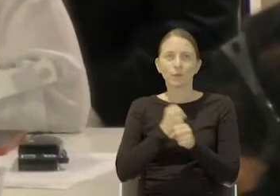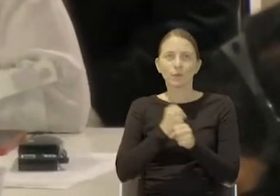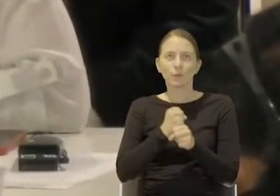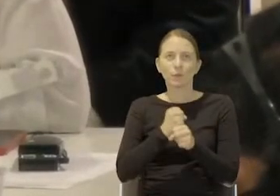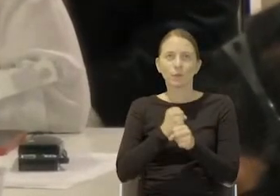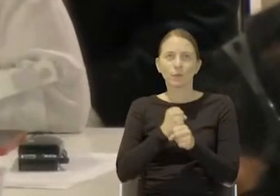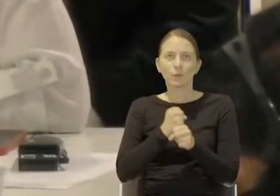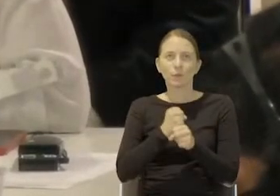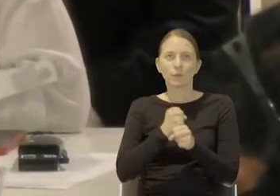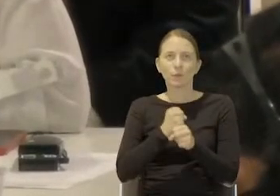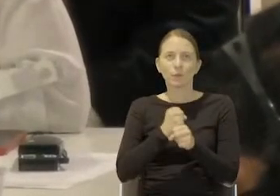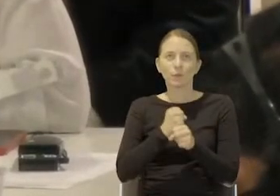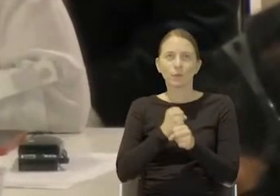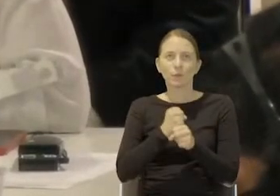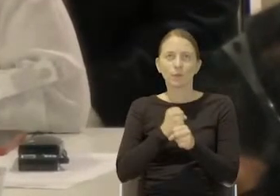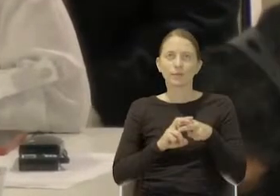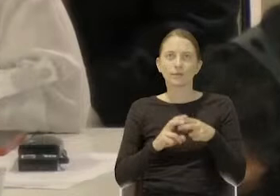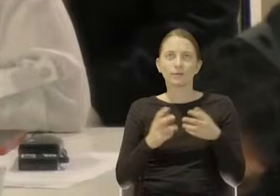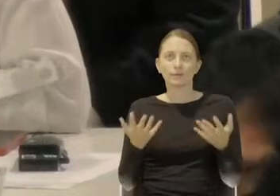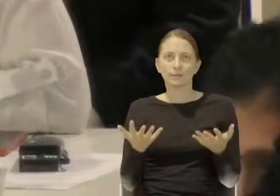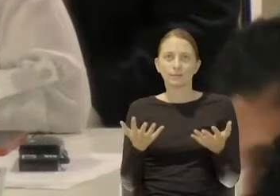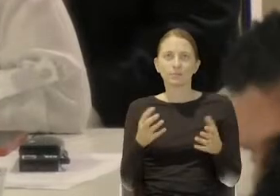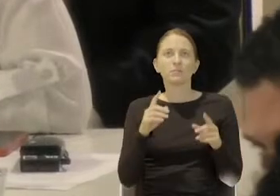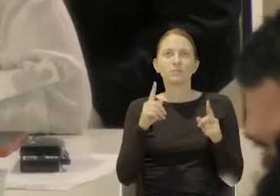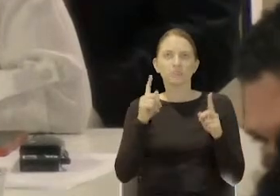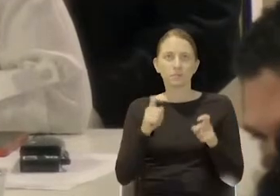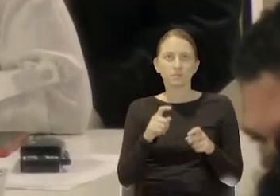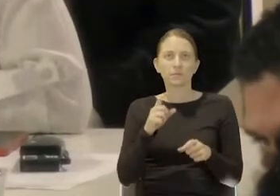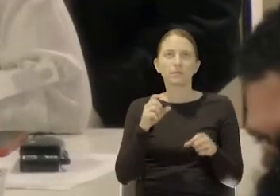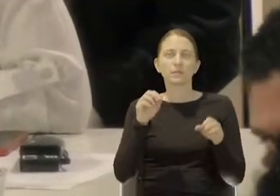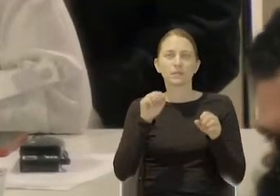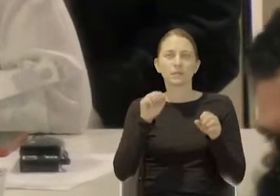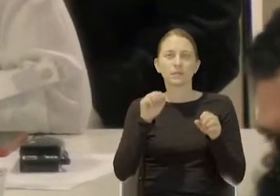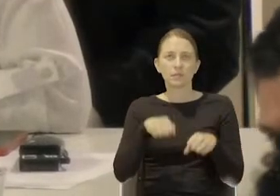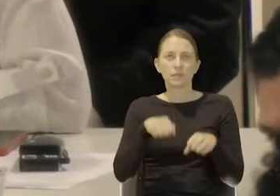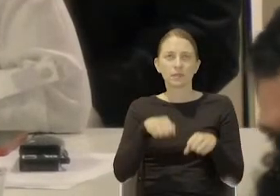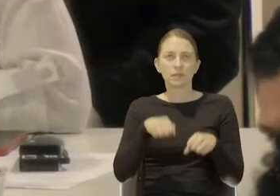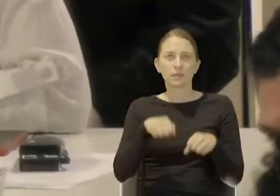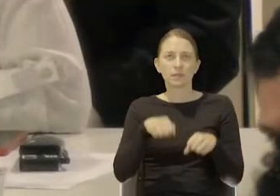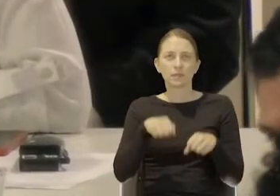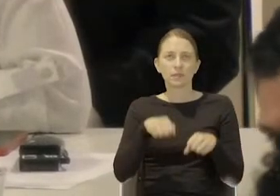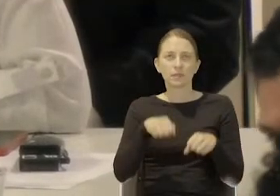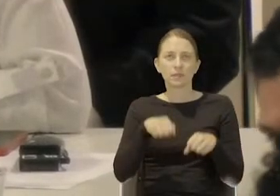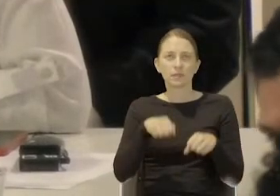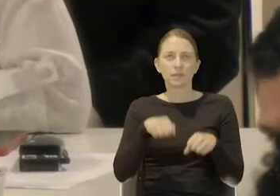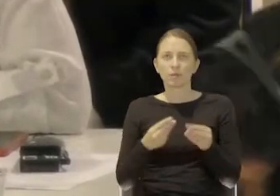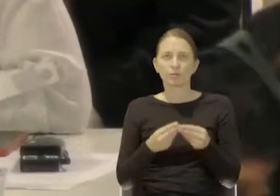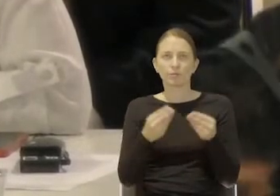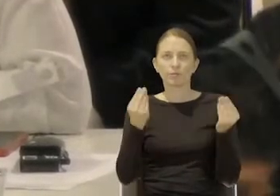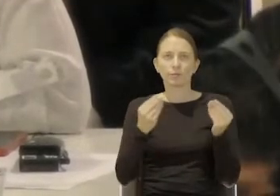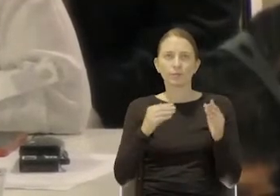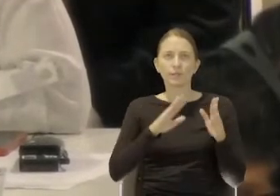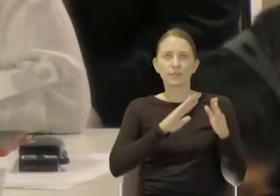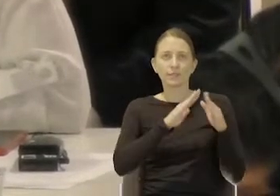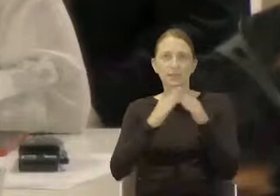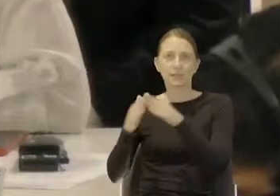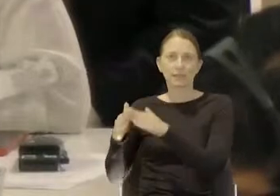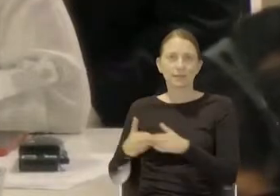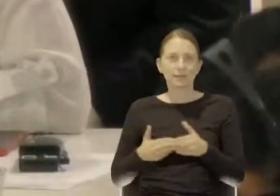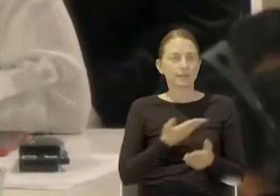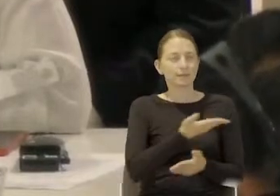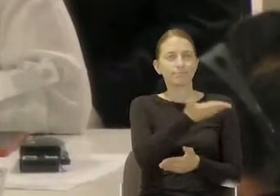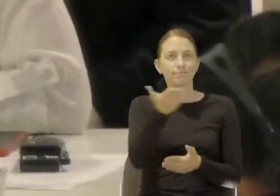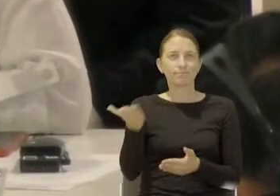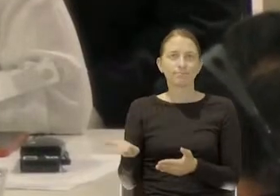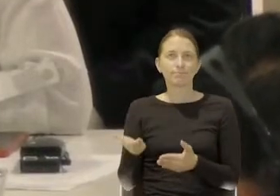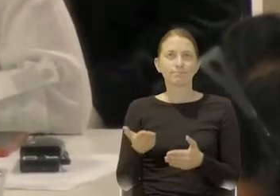for Urban Development by structuring through a participatory process the Sustainable Urban Development Goals and the